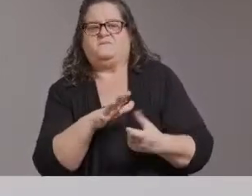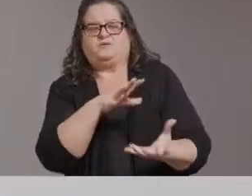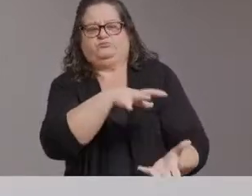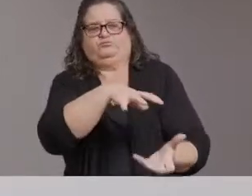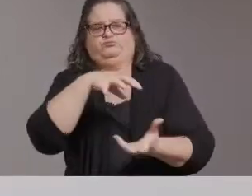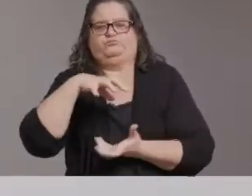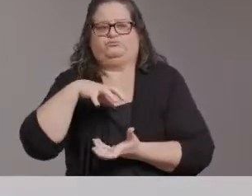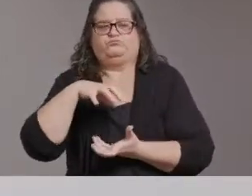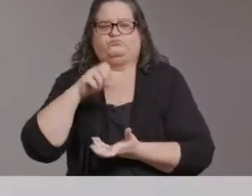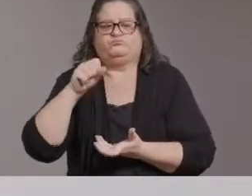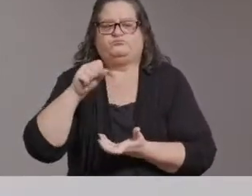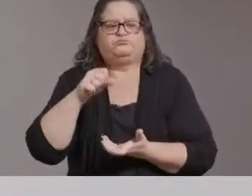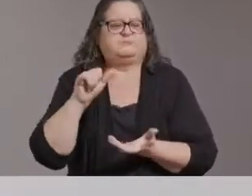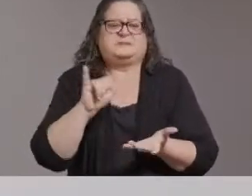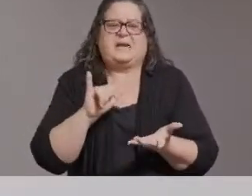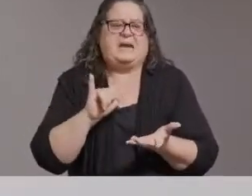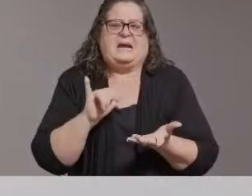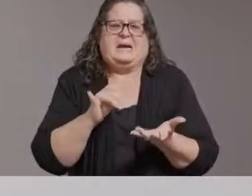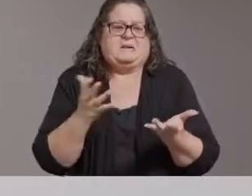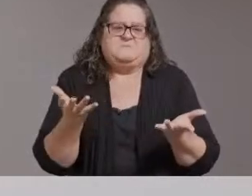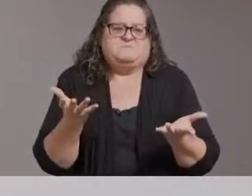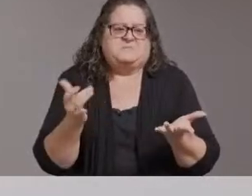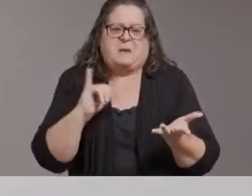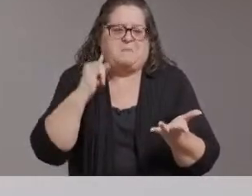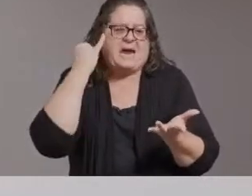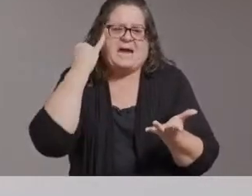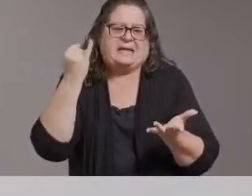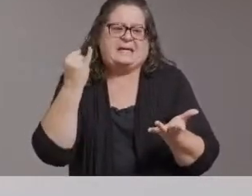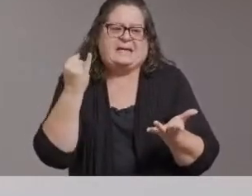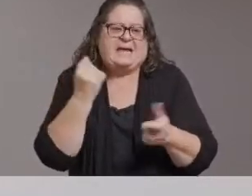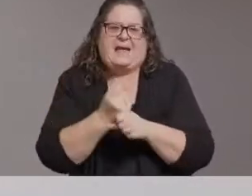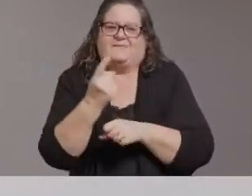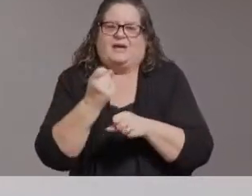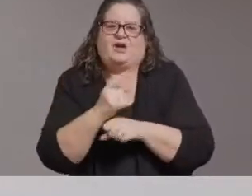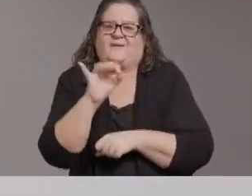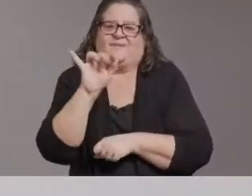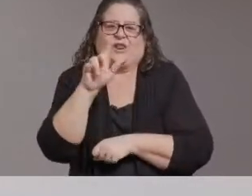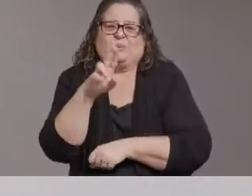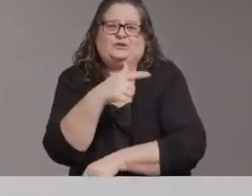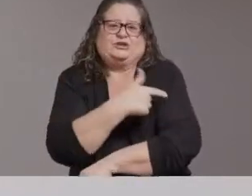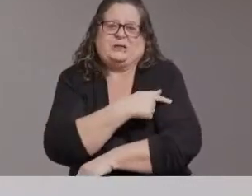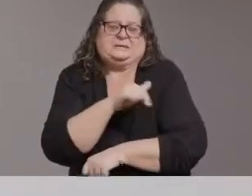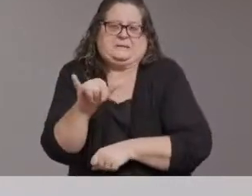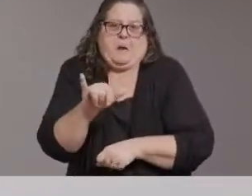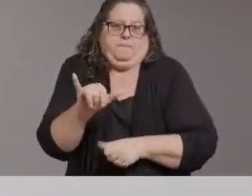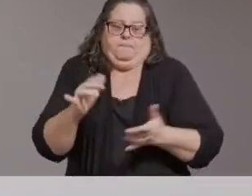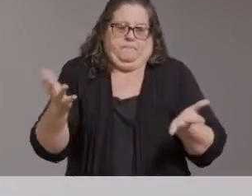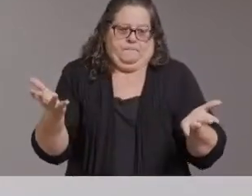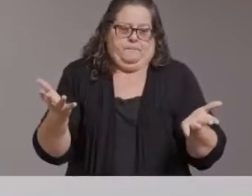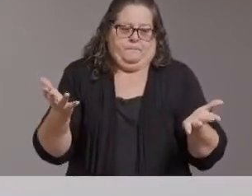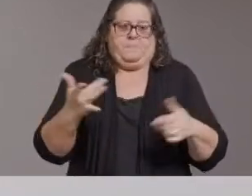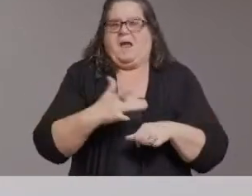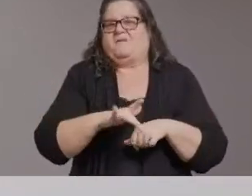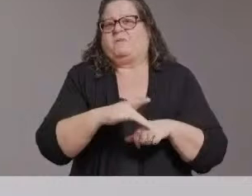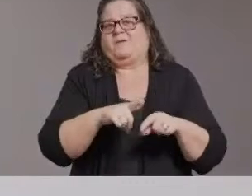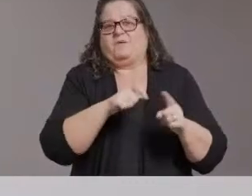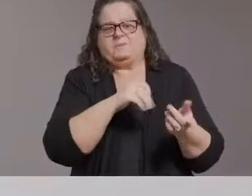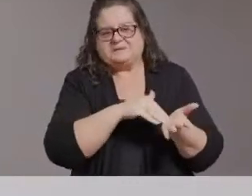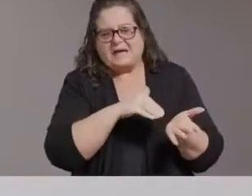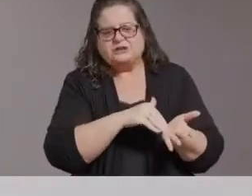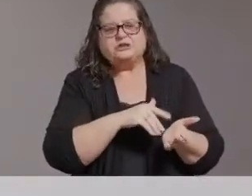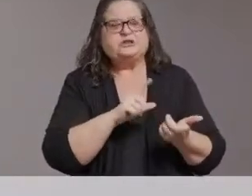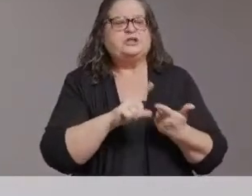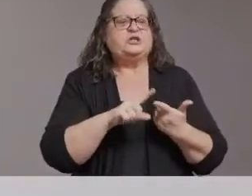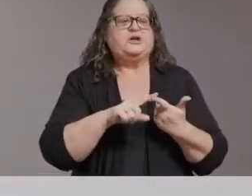just like getting your yearly or annual flu shot. It would be available at doctor's offices and